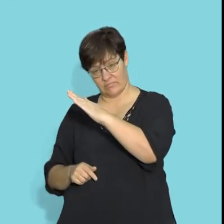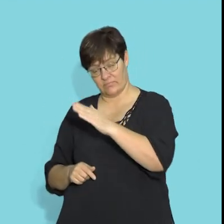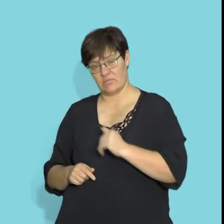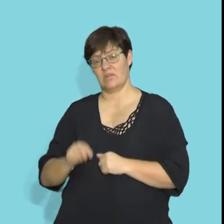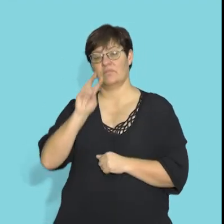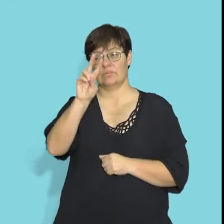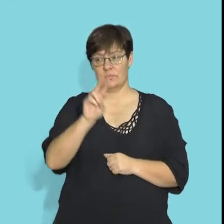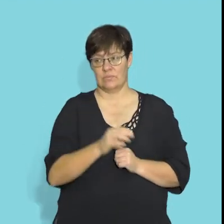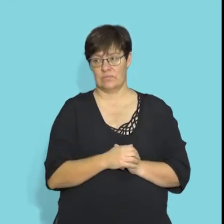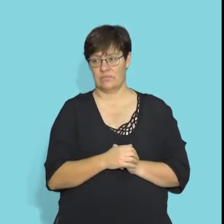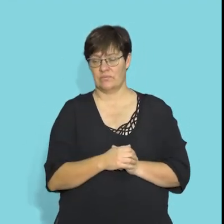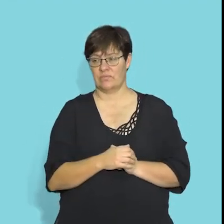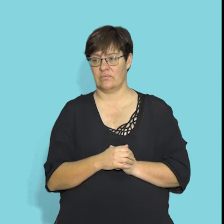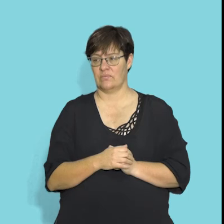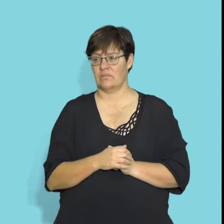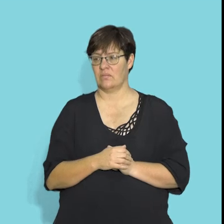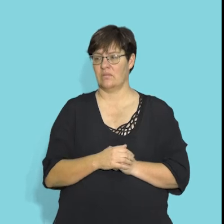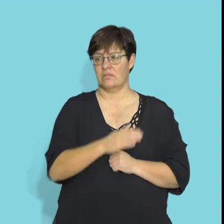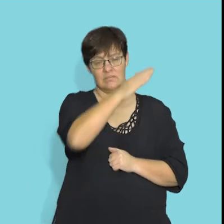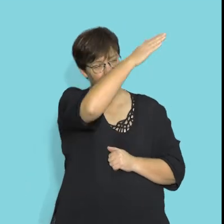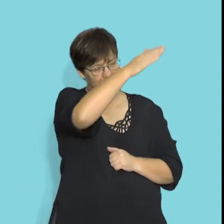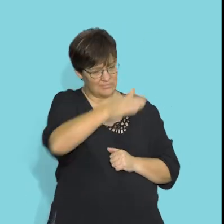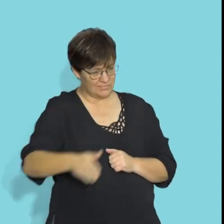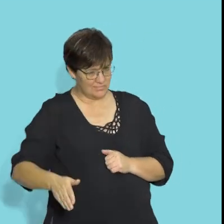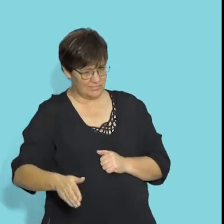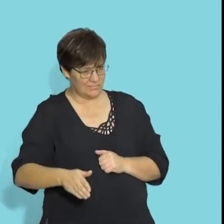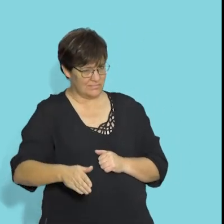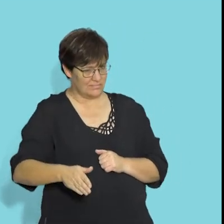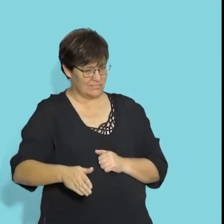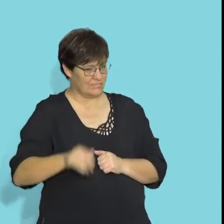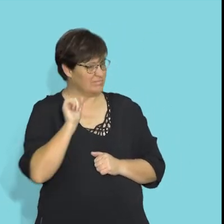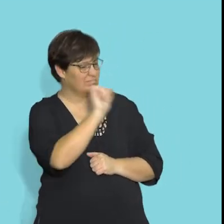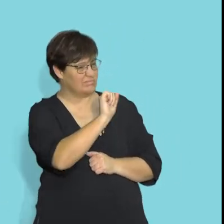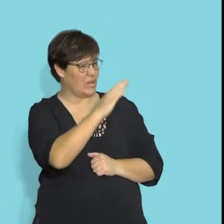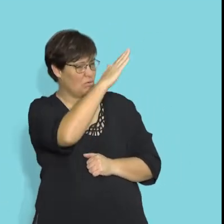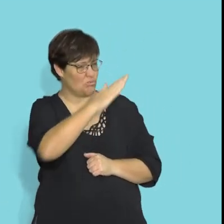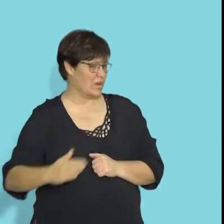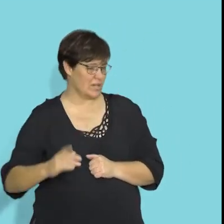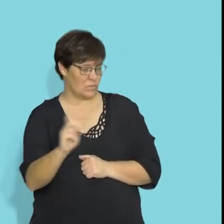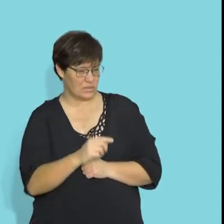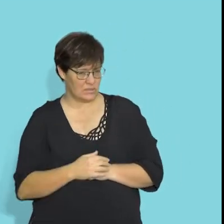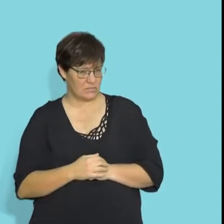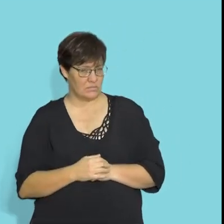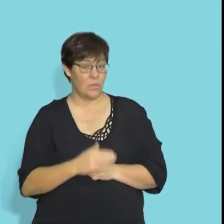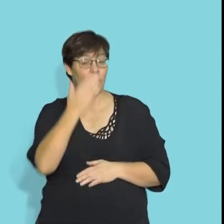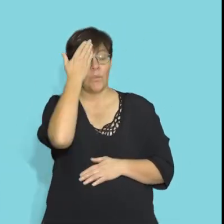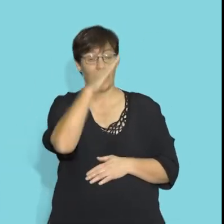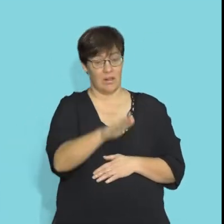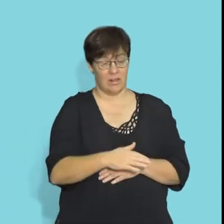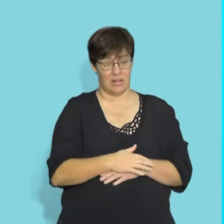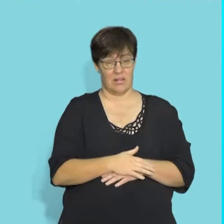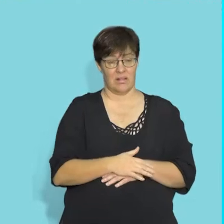got a gradient of 2. What is the gradient of the line going down? Well, what I do